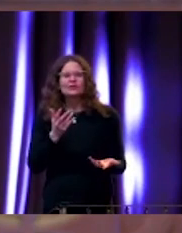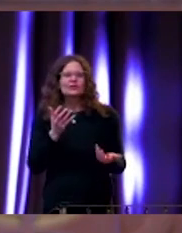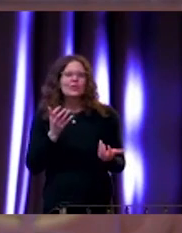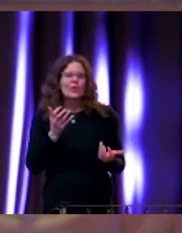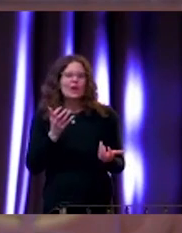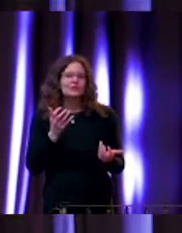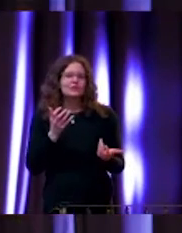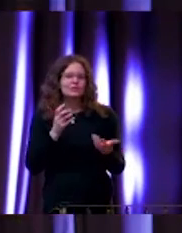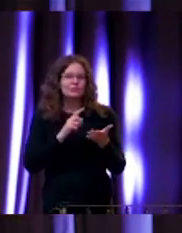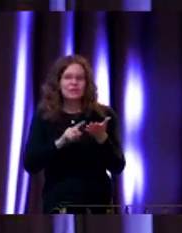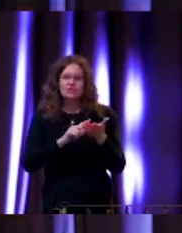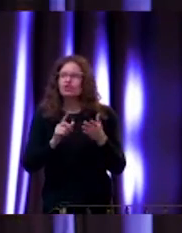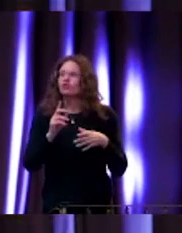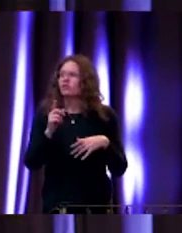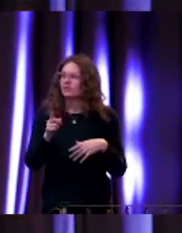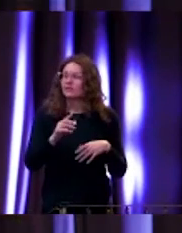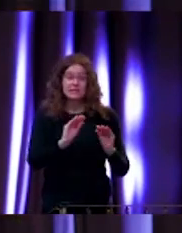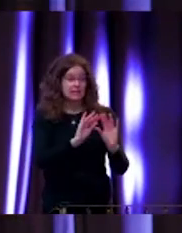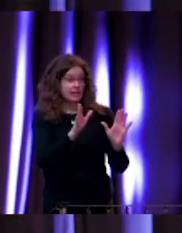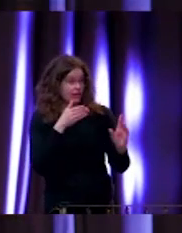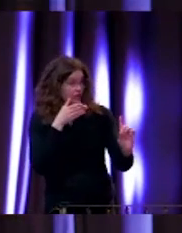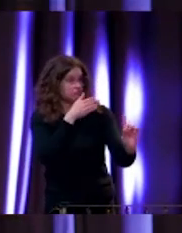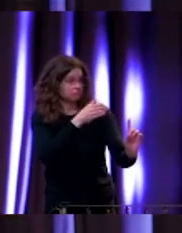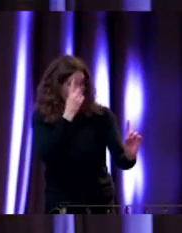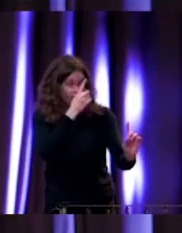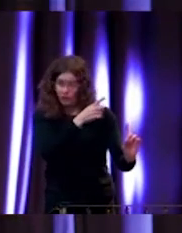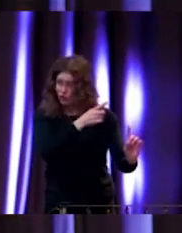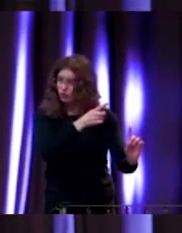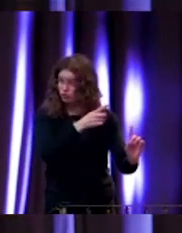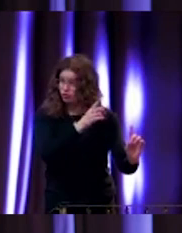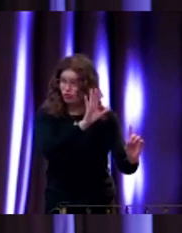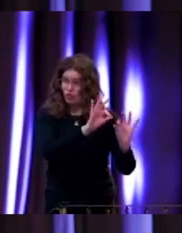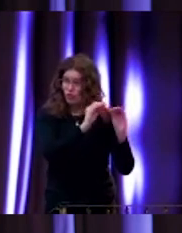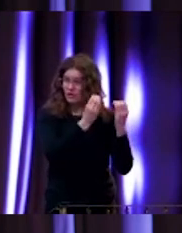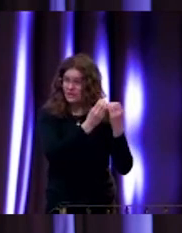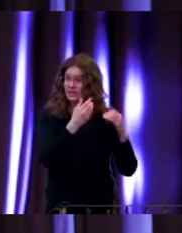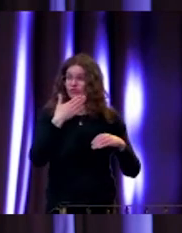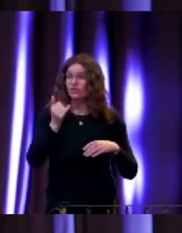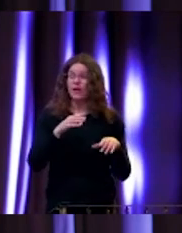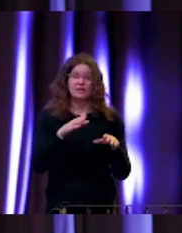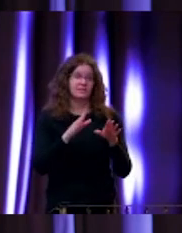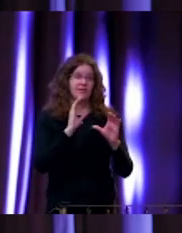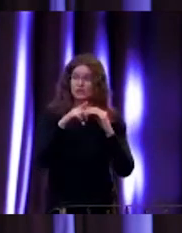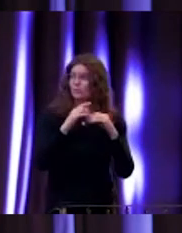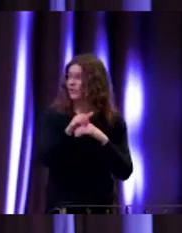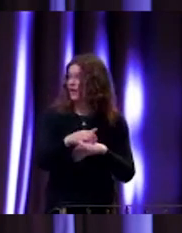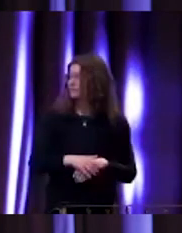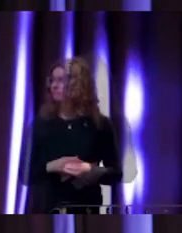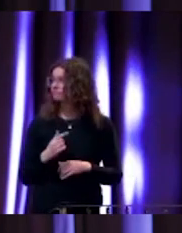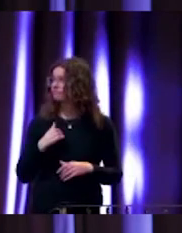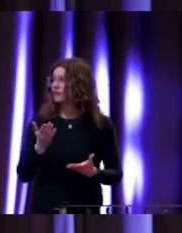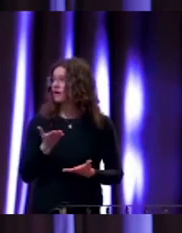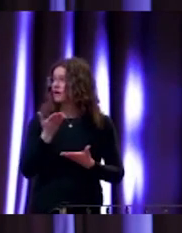up like this is a clear pathway forward for you, so we can have an offline conversation about that. I want to turn the tables just